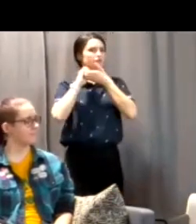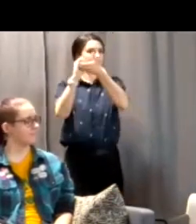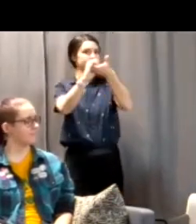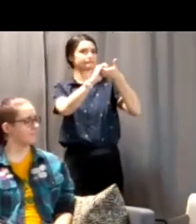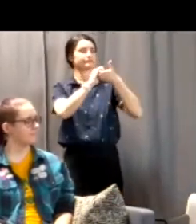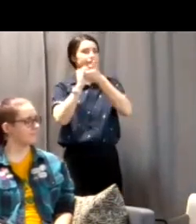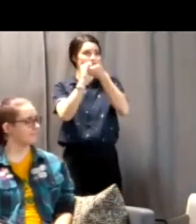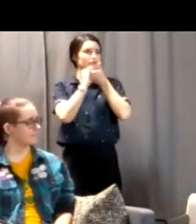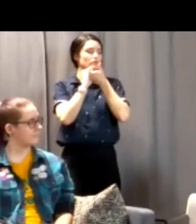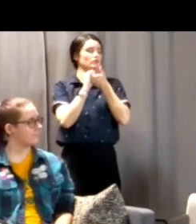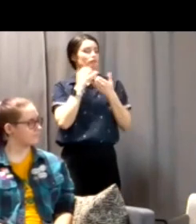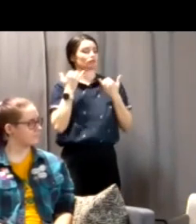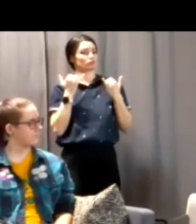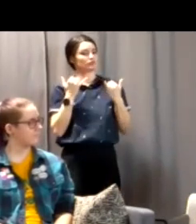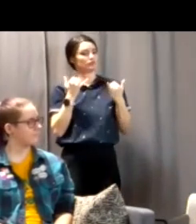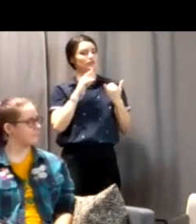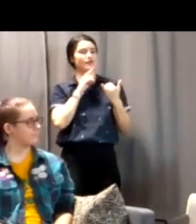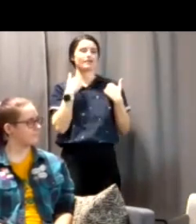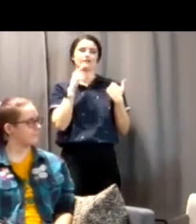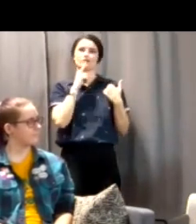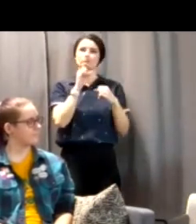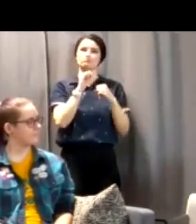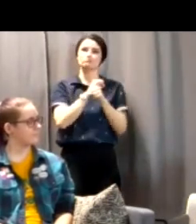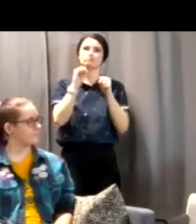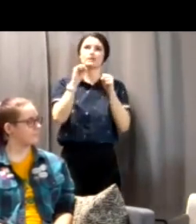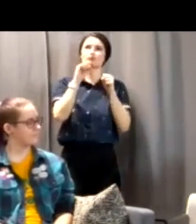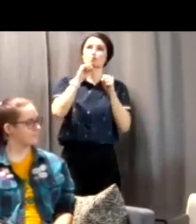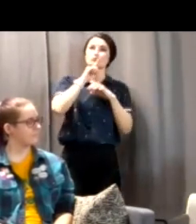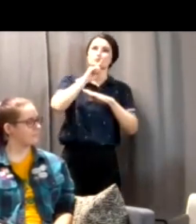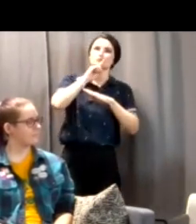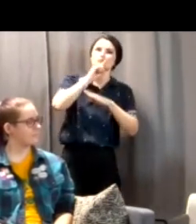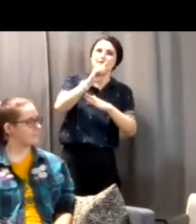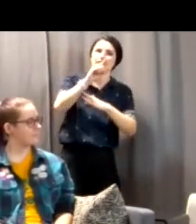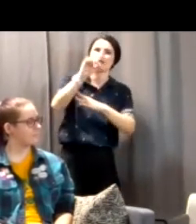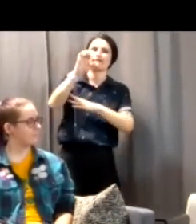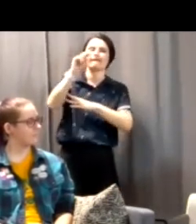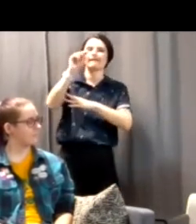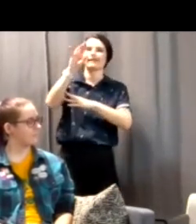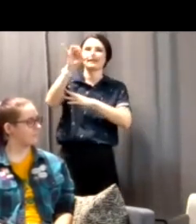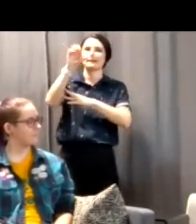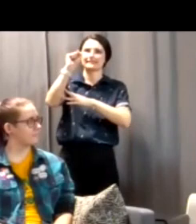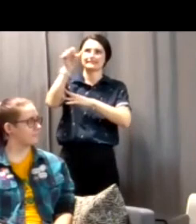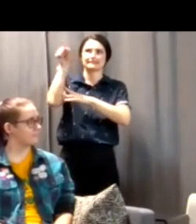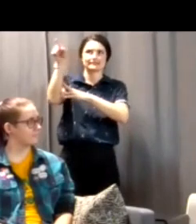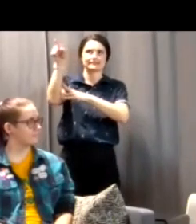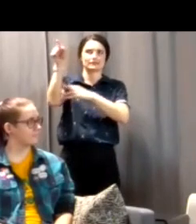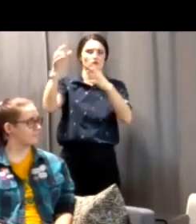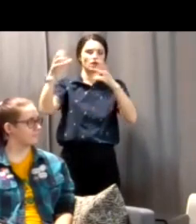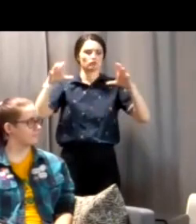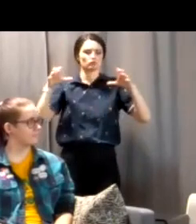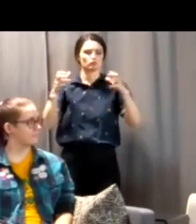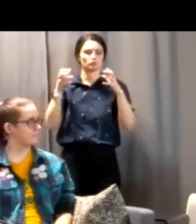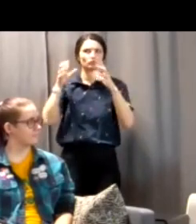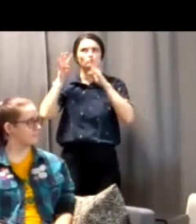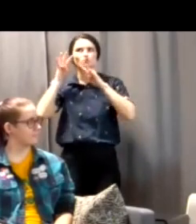very, very real, very well organized external enemies that want nothing more than to see everyone in this room